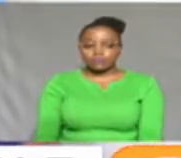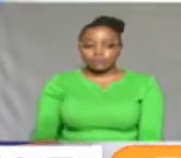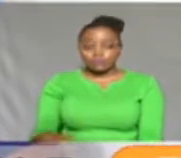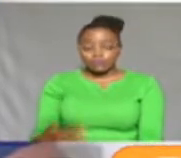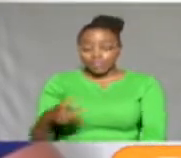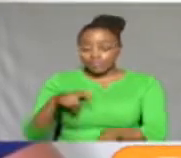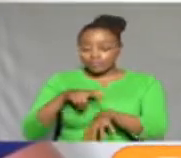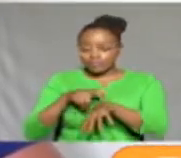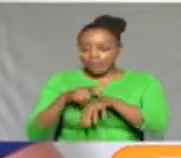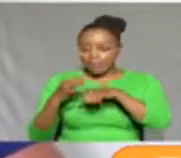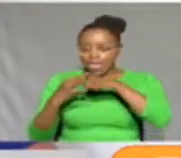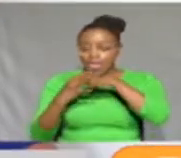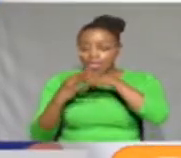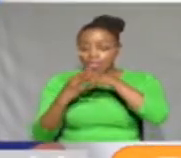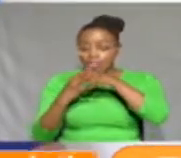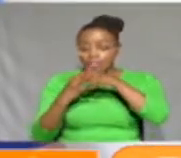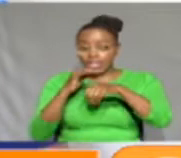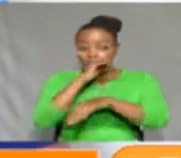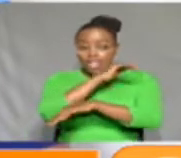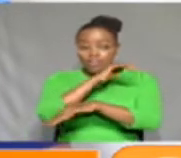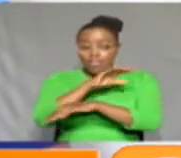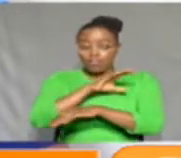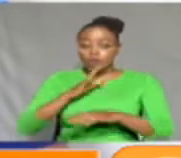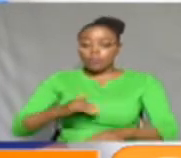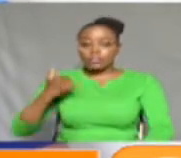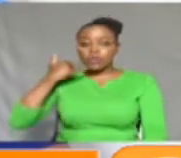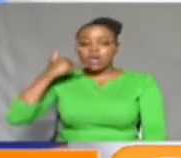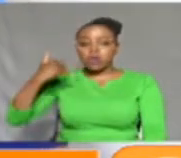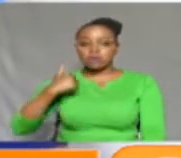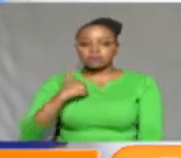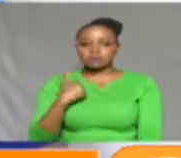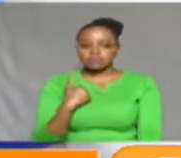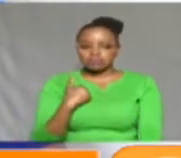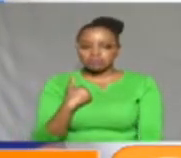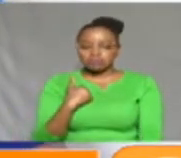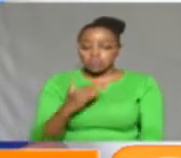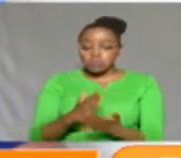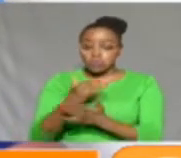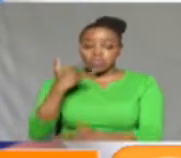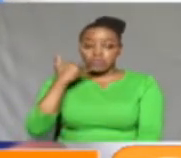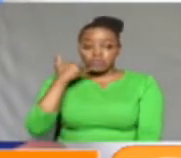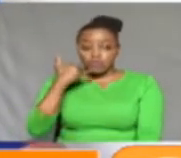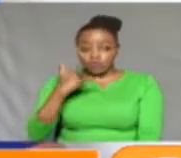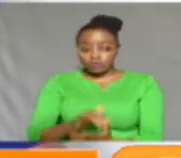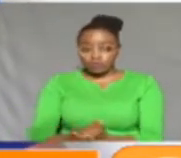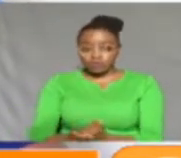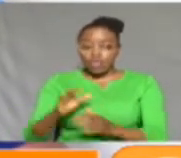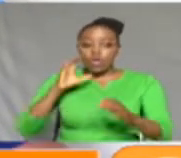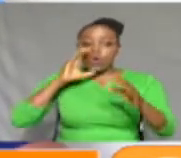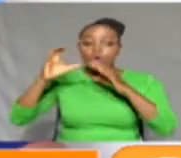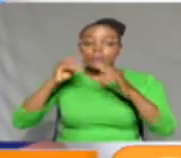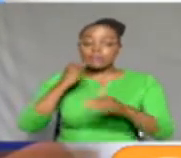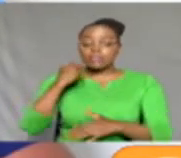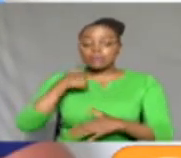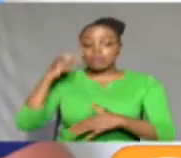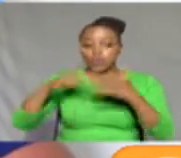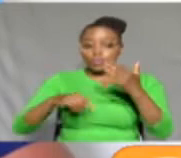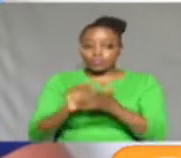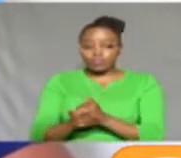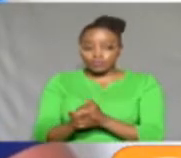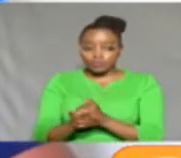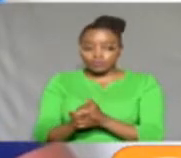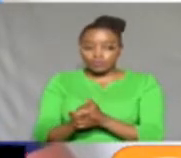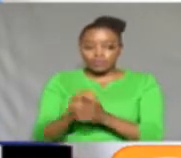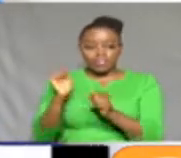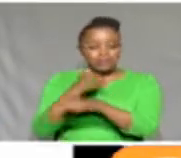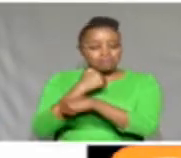At around 8 p.m., commissioner called me through the phone and communicated to tell me that at least